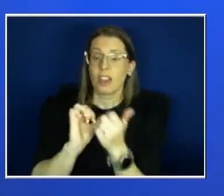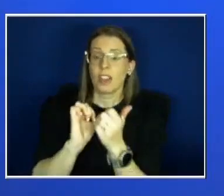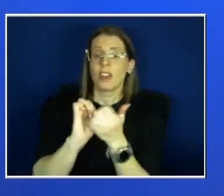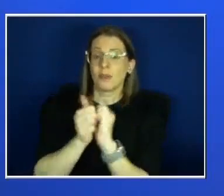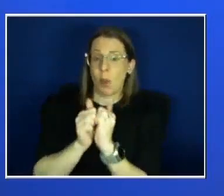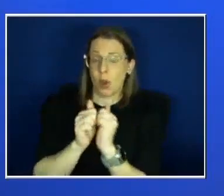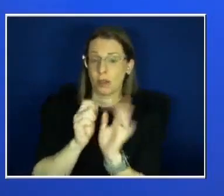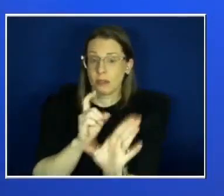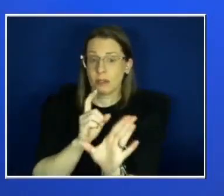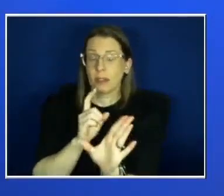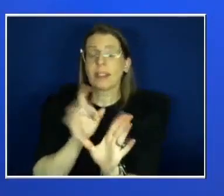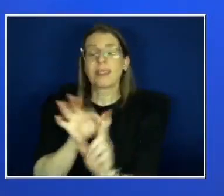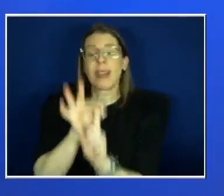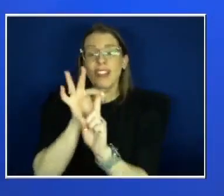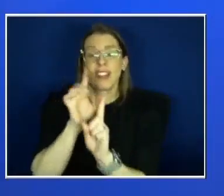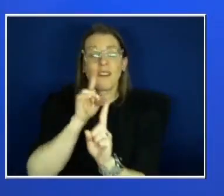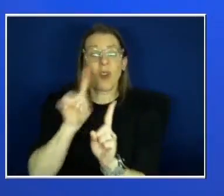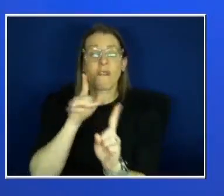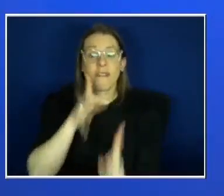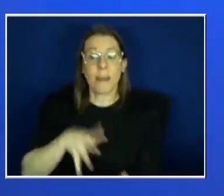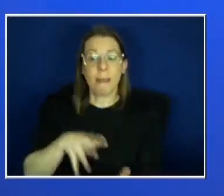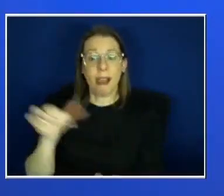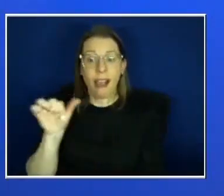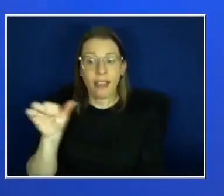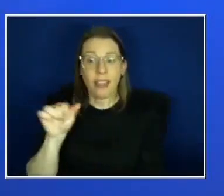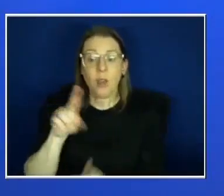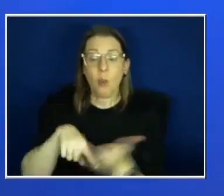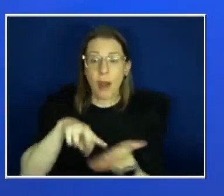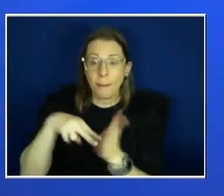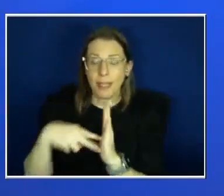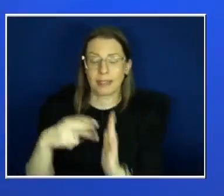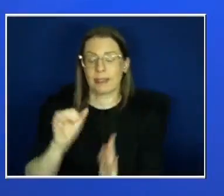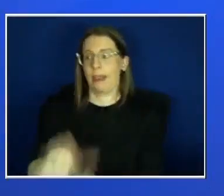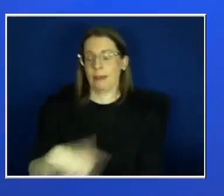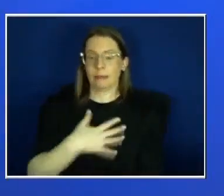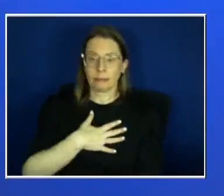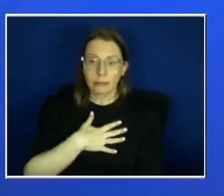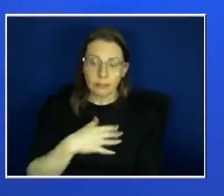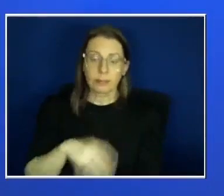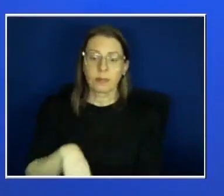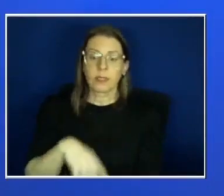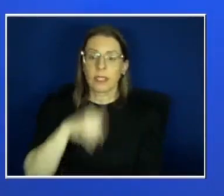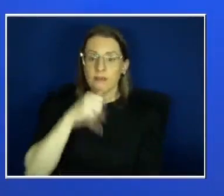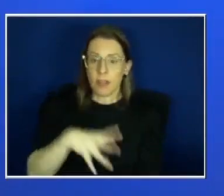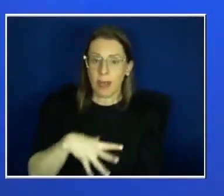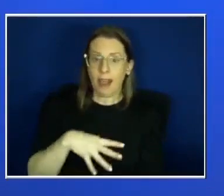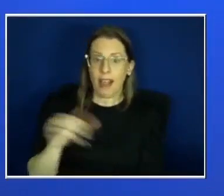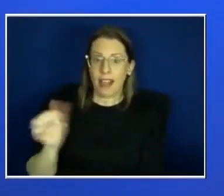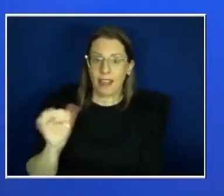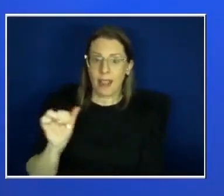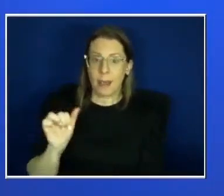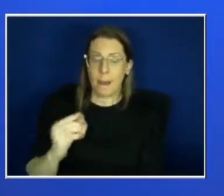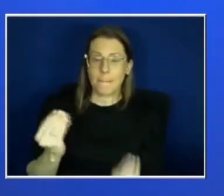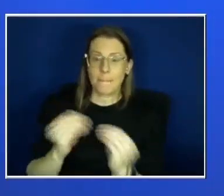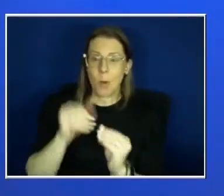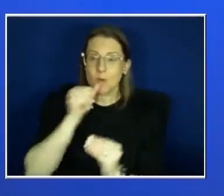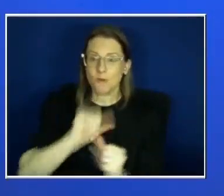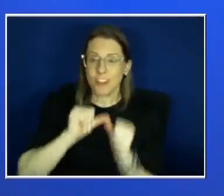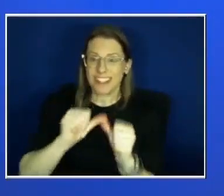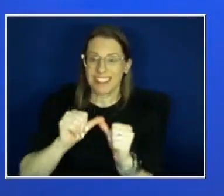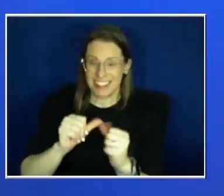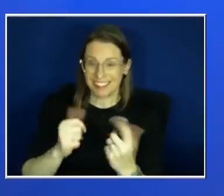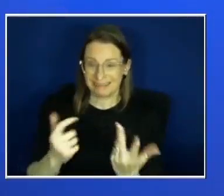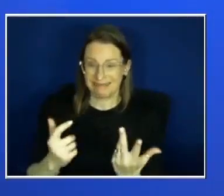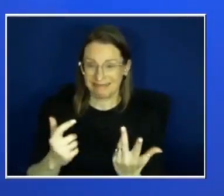for female athletes, and what it means. And we just know that female athletes tend to be much more resilient. And maybe